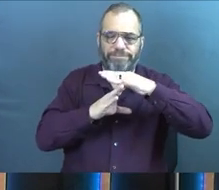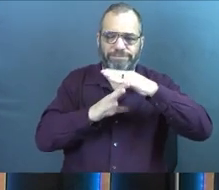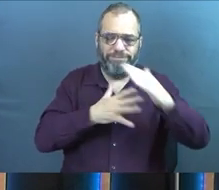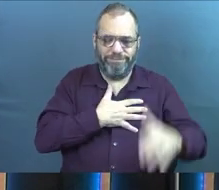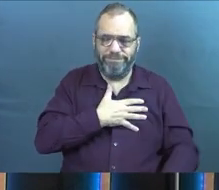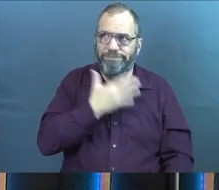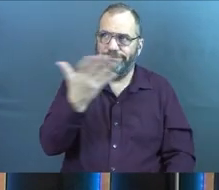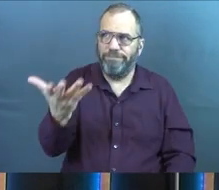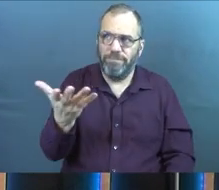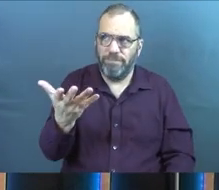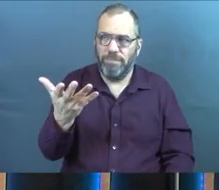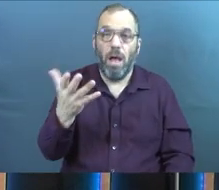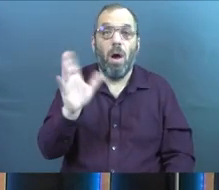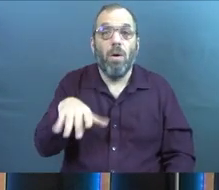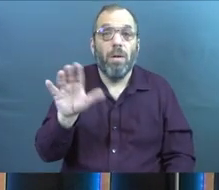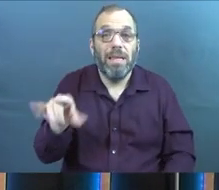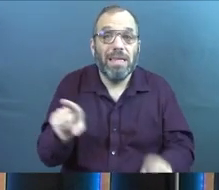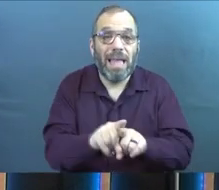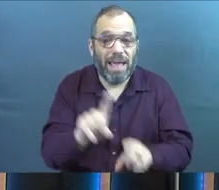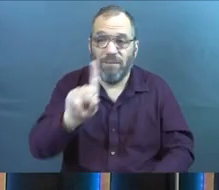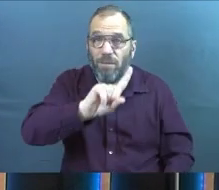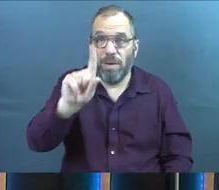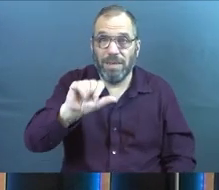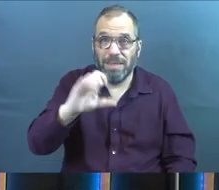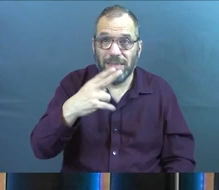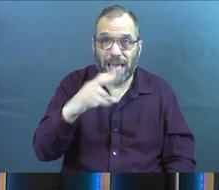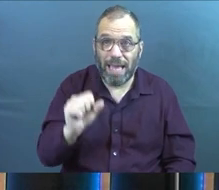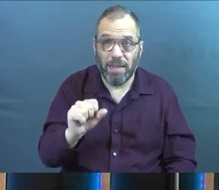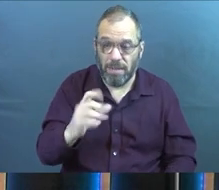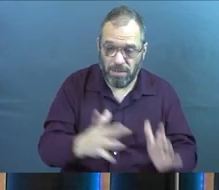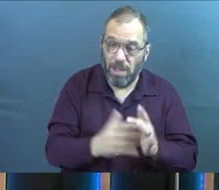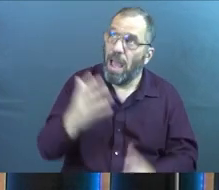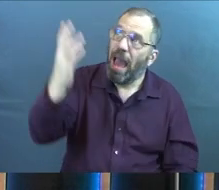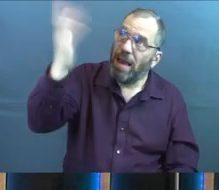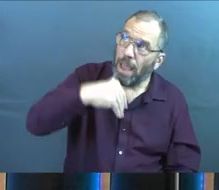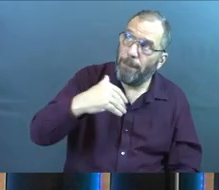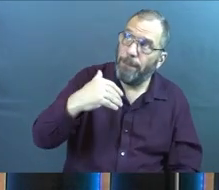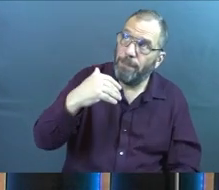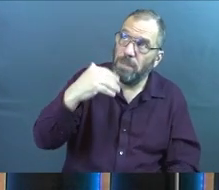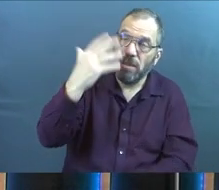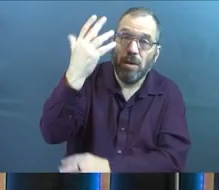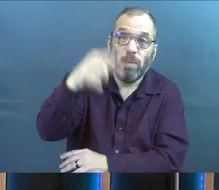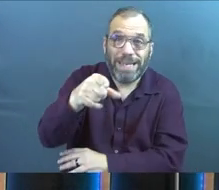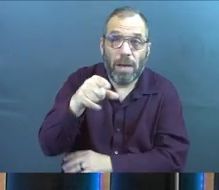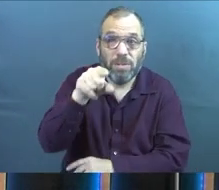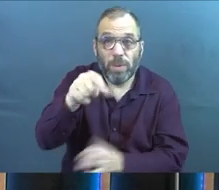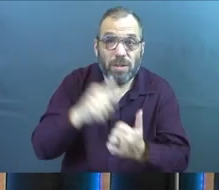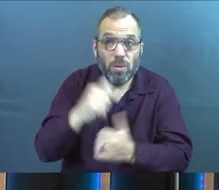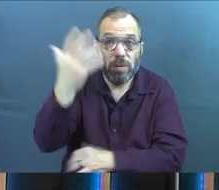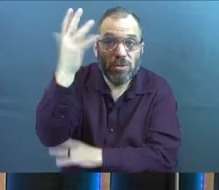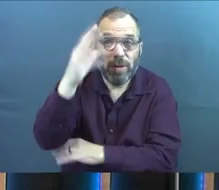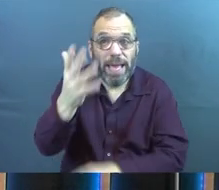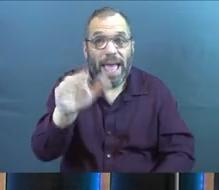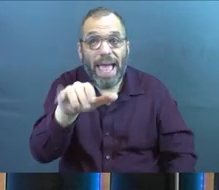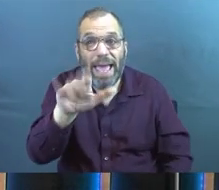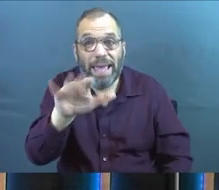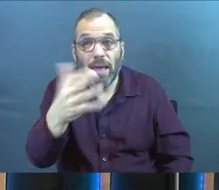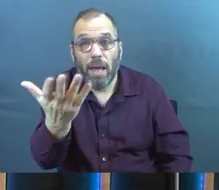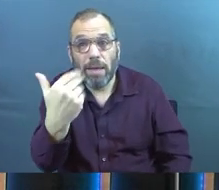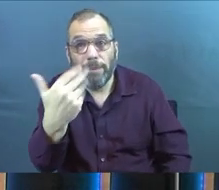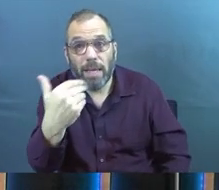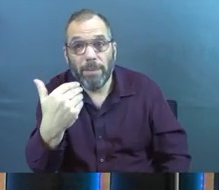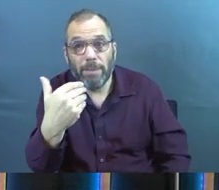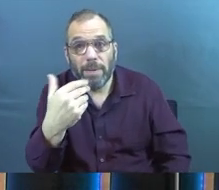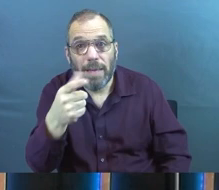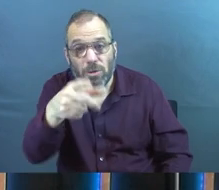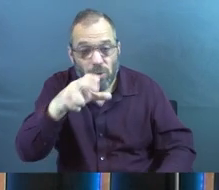Jesus a chance. Because just like he was for Zacchaeus, Jesus is at the tree, he's at the bottom, and he's waiting and saying, hey, I wanna hang out with